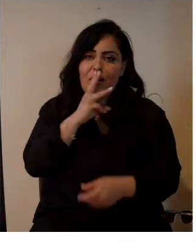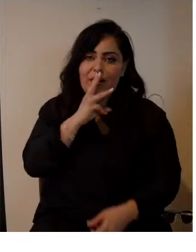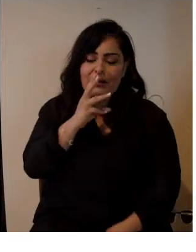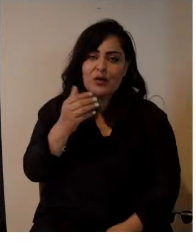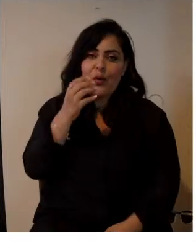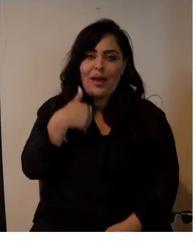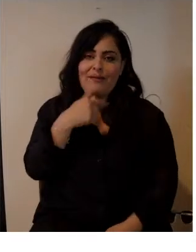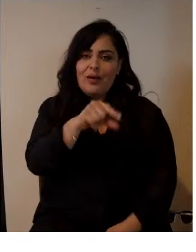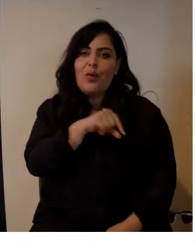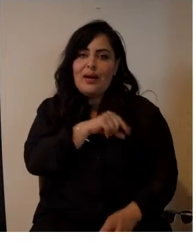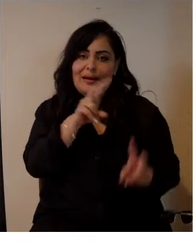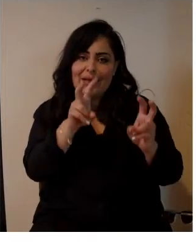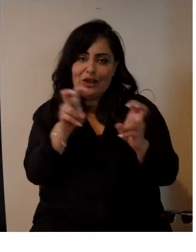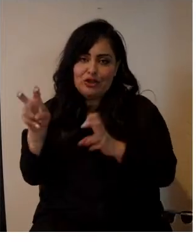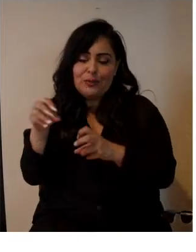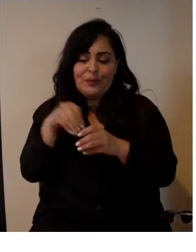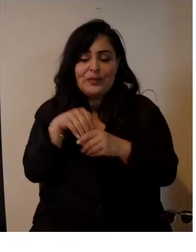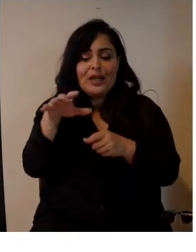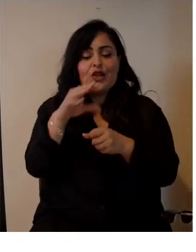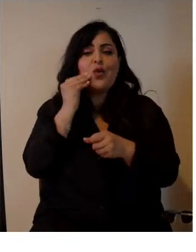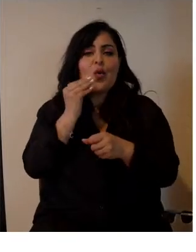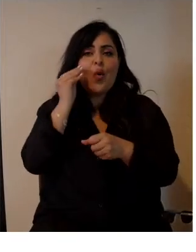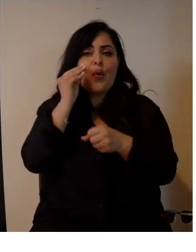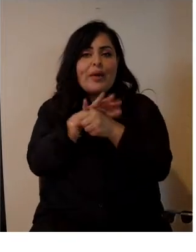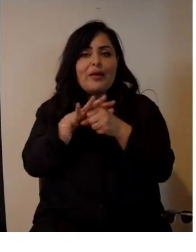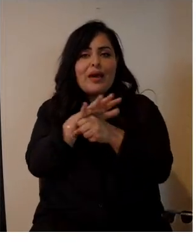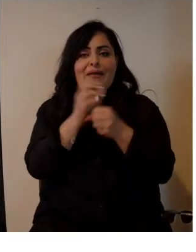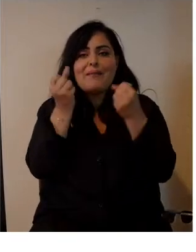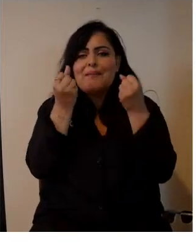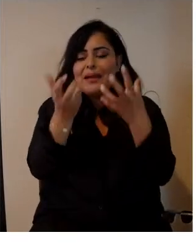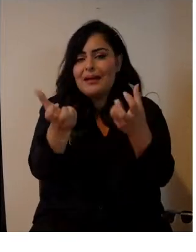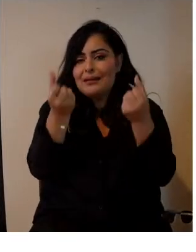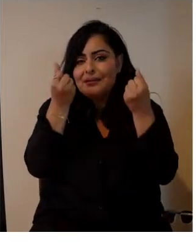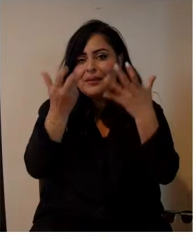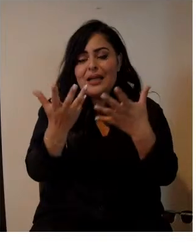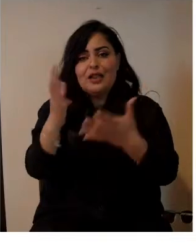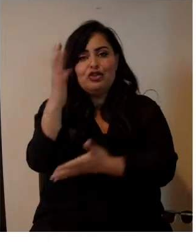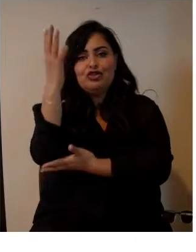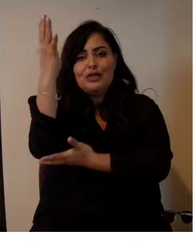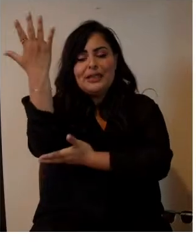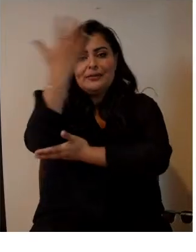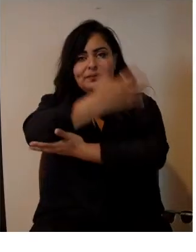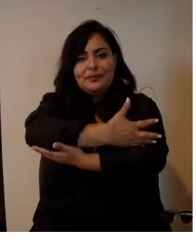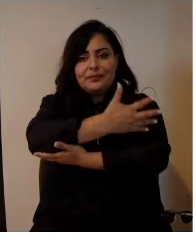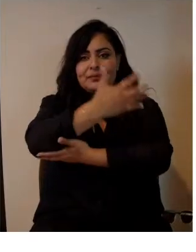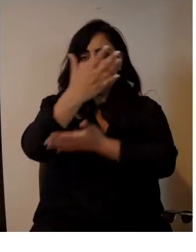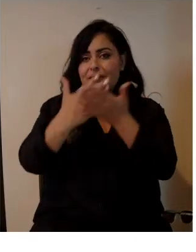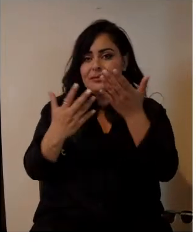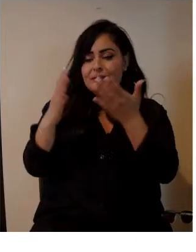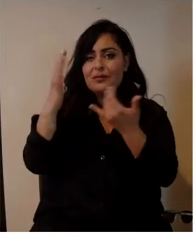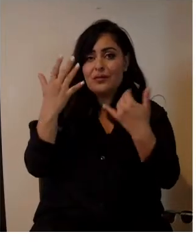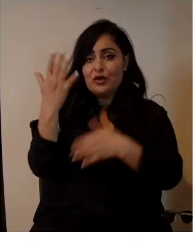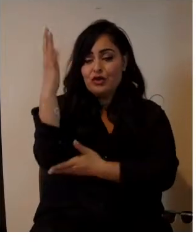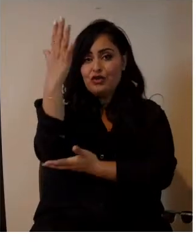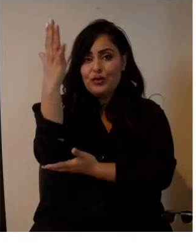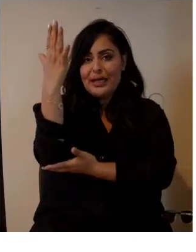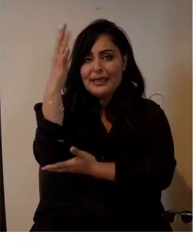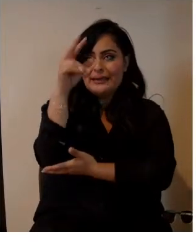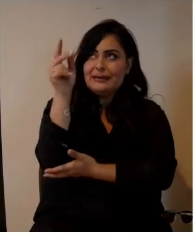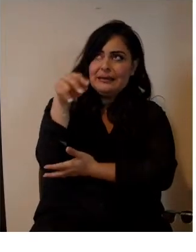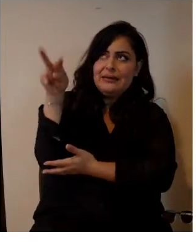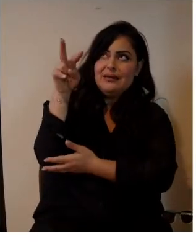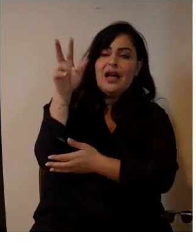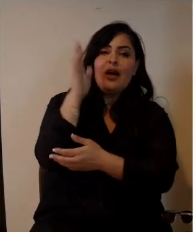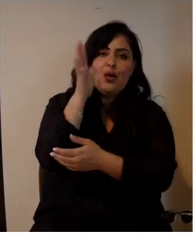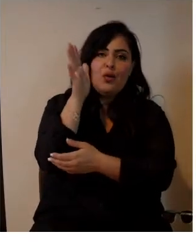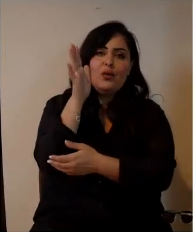ongoing. Within your neighborhoods, there are many, many fallen trees, and there are trees that are still in place that will most likely